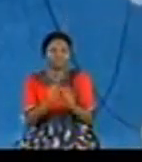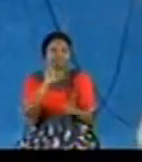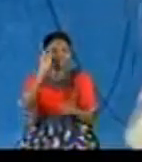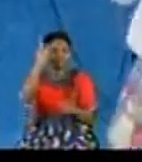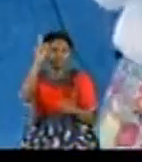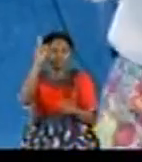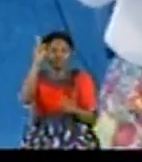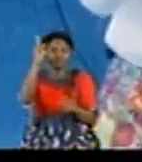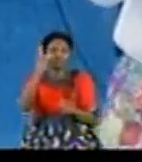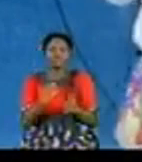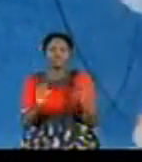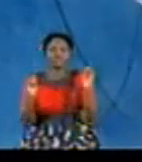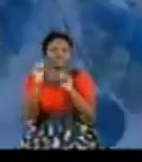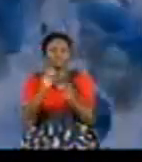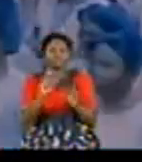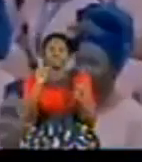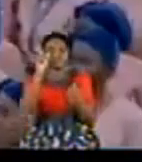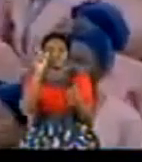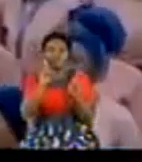like